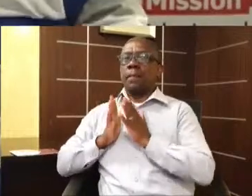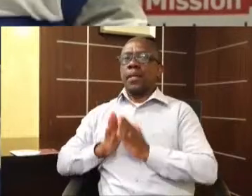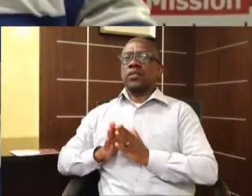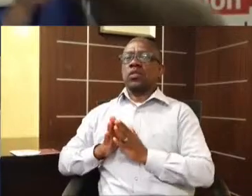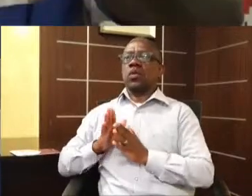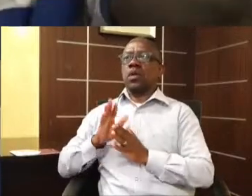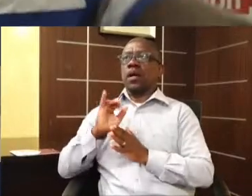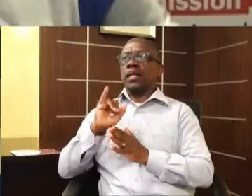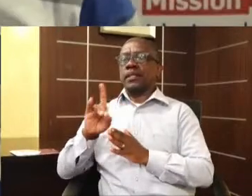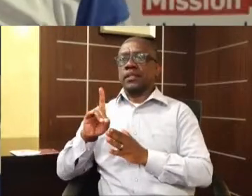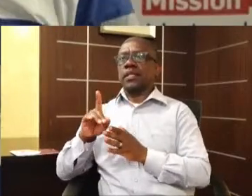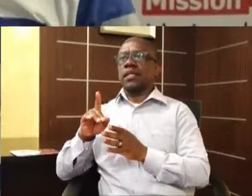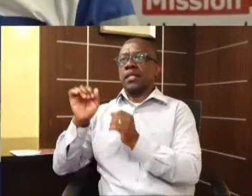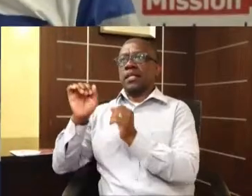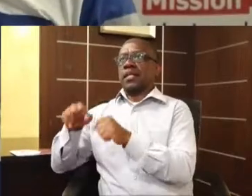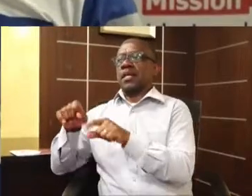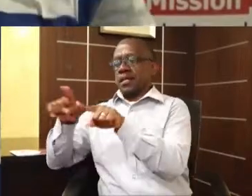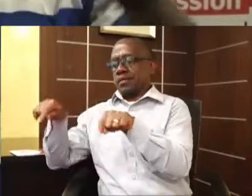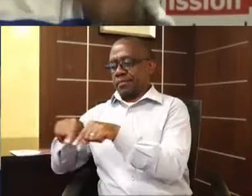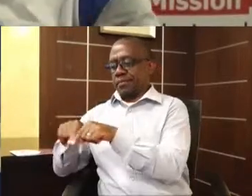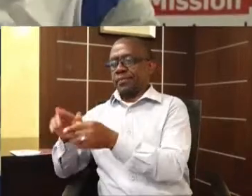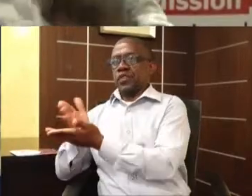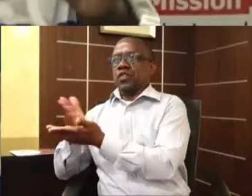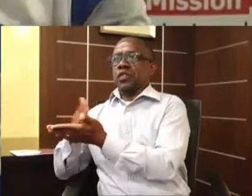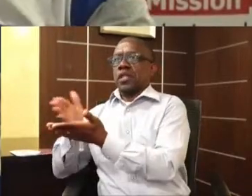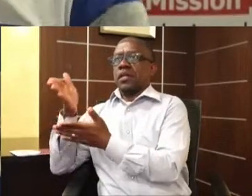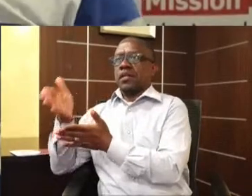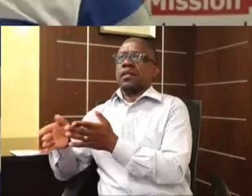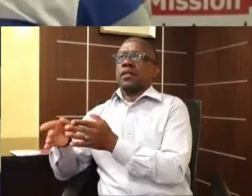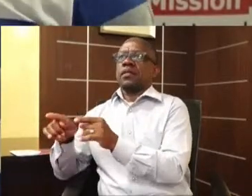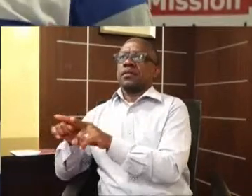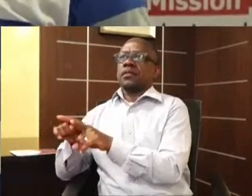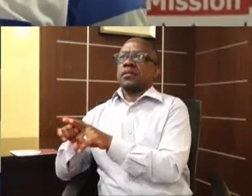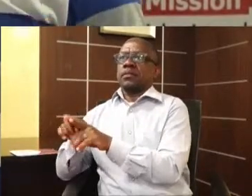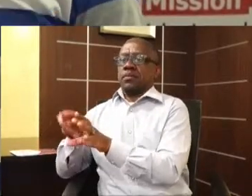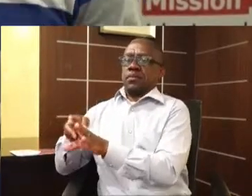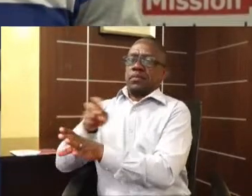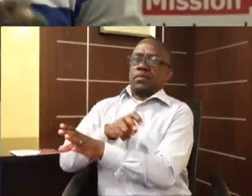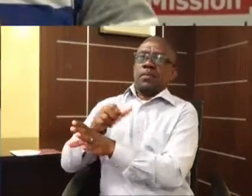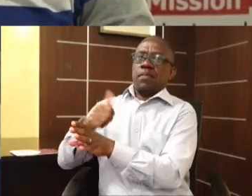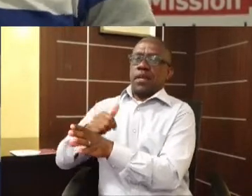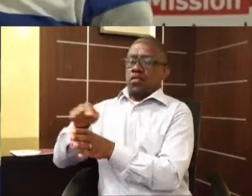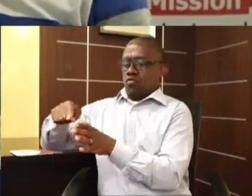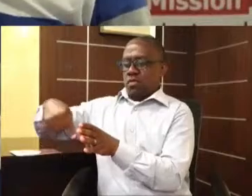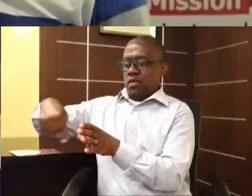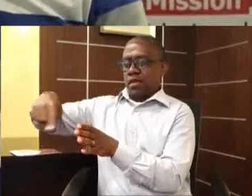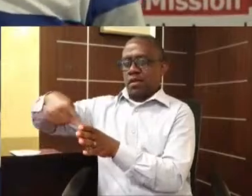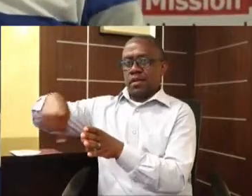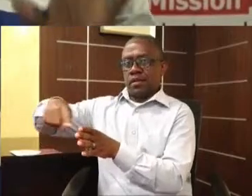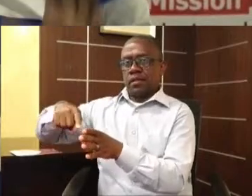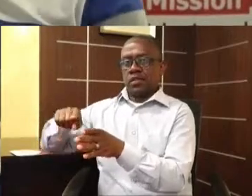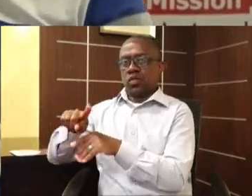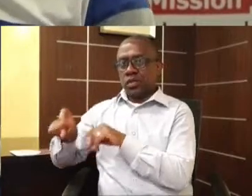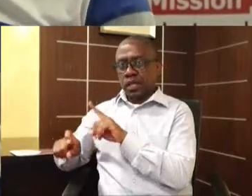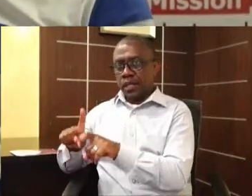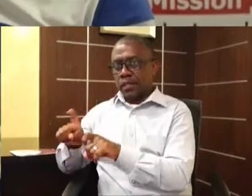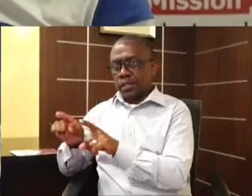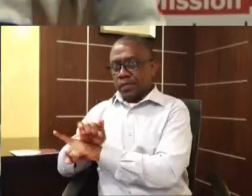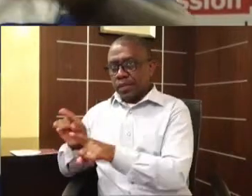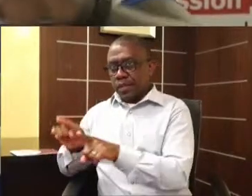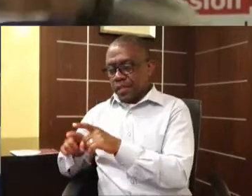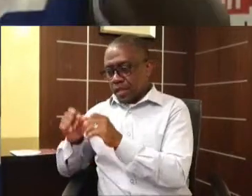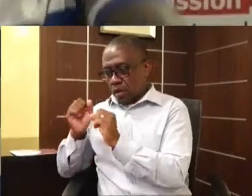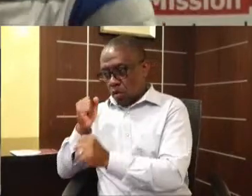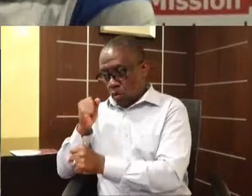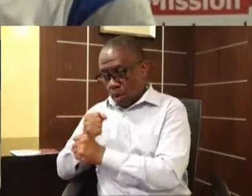is safe to share all personal identities because it's not good leaving the sandbox. So you test everything and ensure that either it works or it doesn't work.